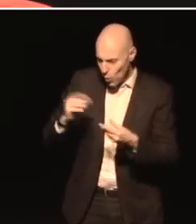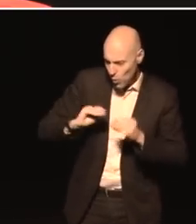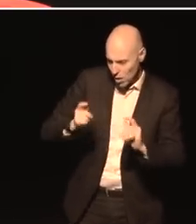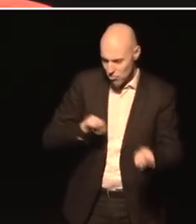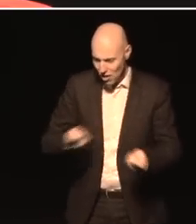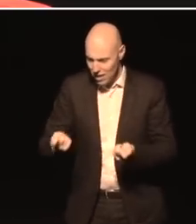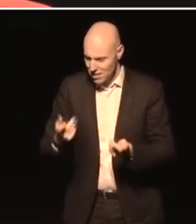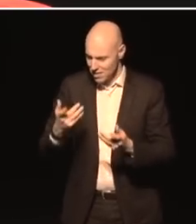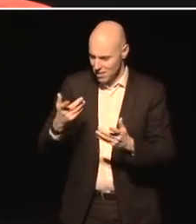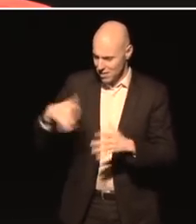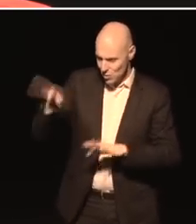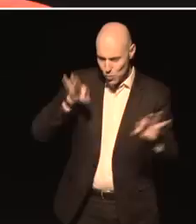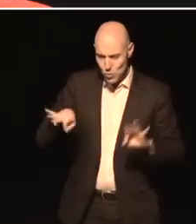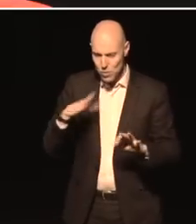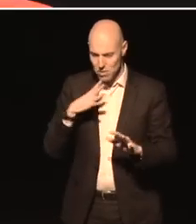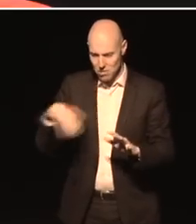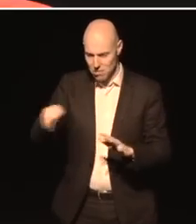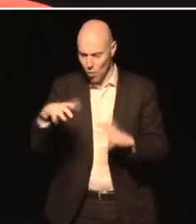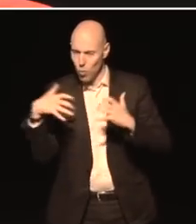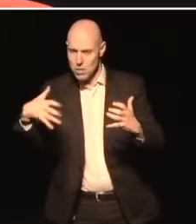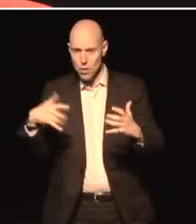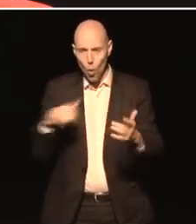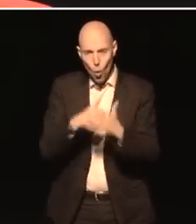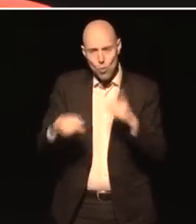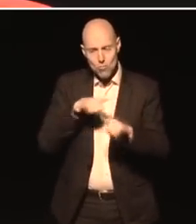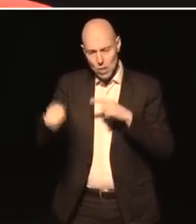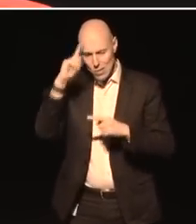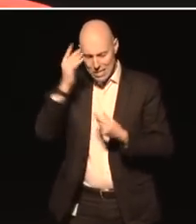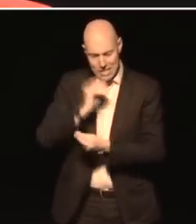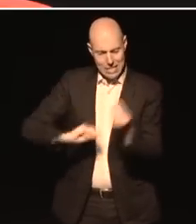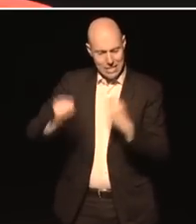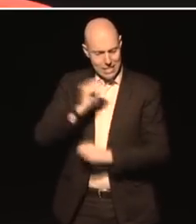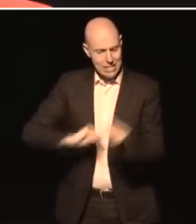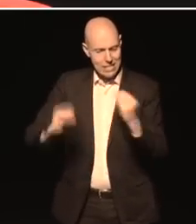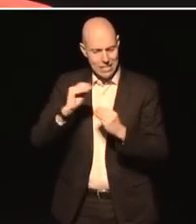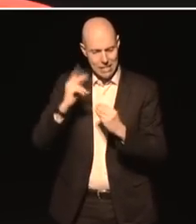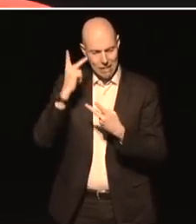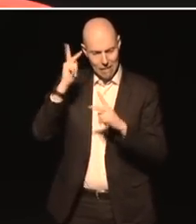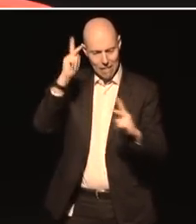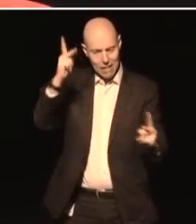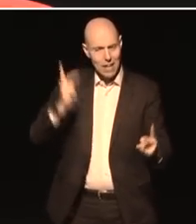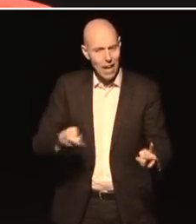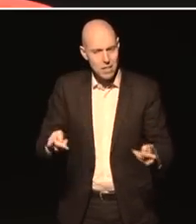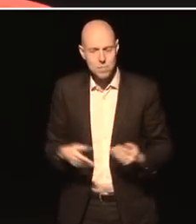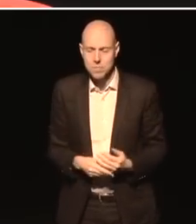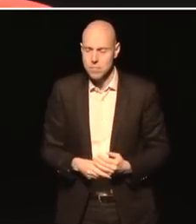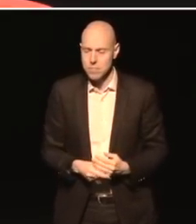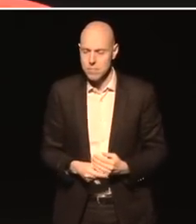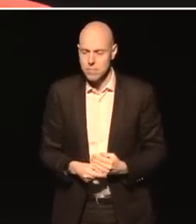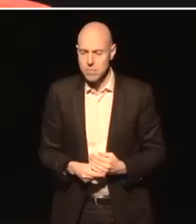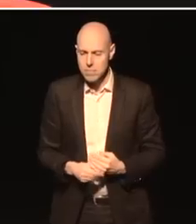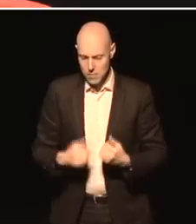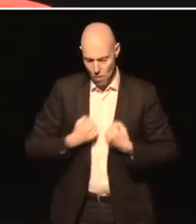who consumes art, and always constantly rethinking this. And so for us, collaboration